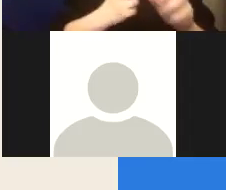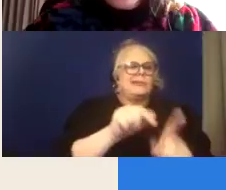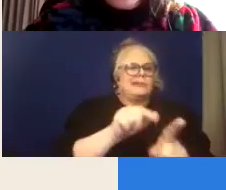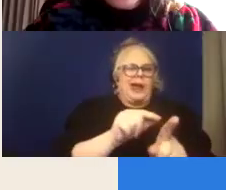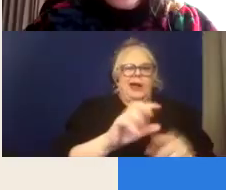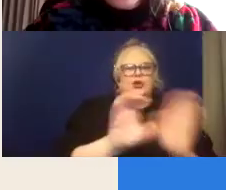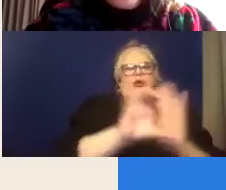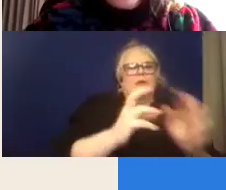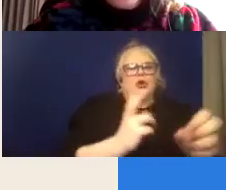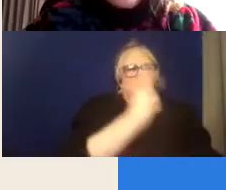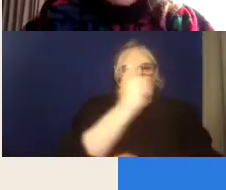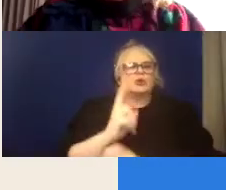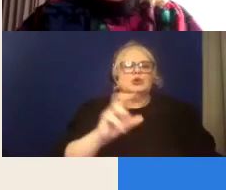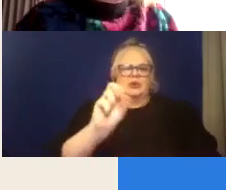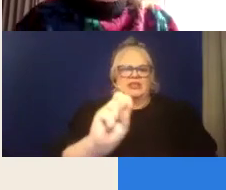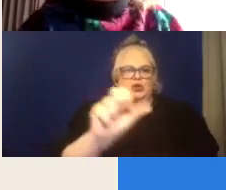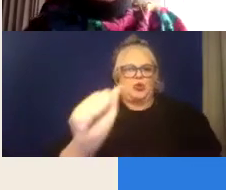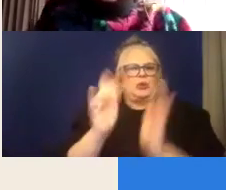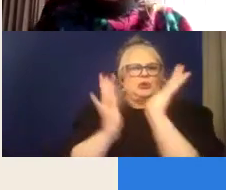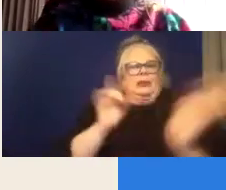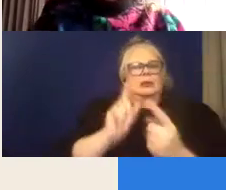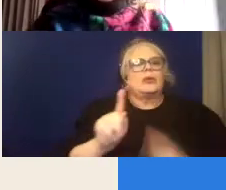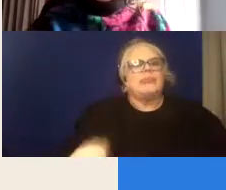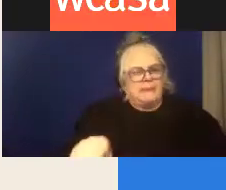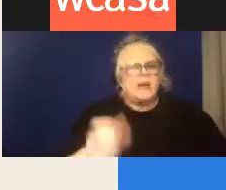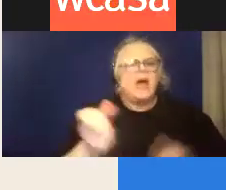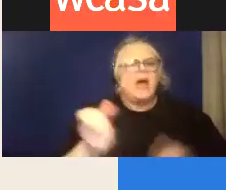So this is Angie. There's a couple raised hands.